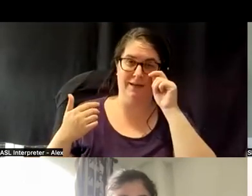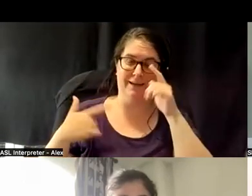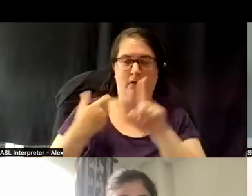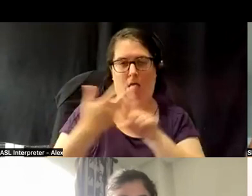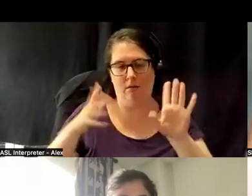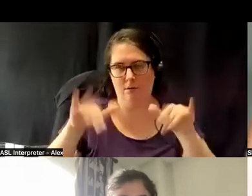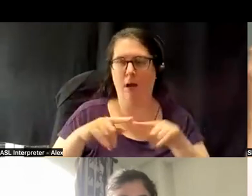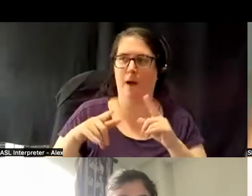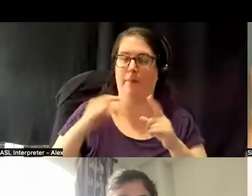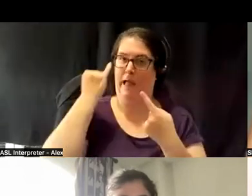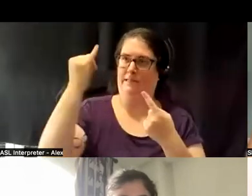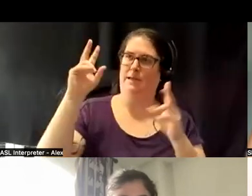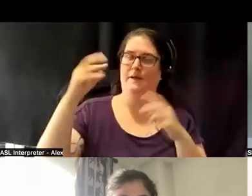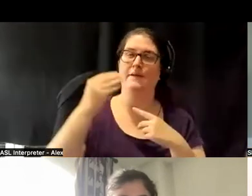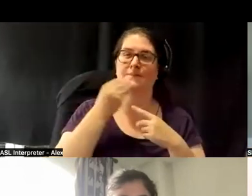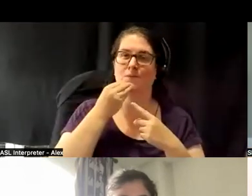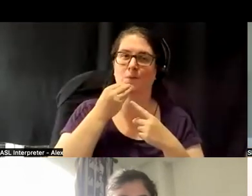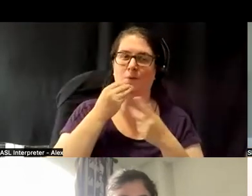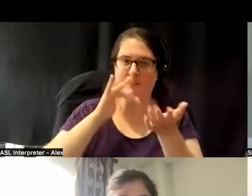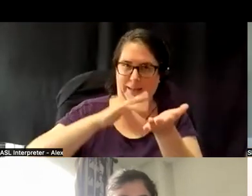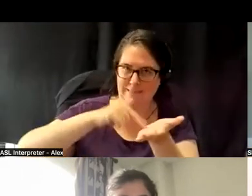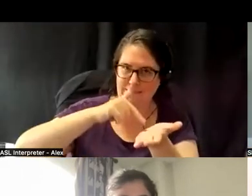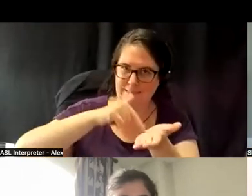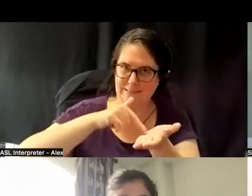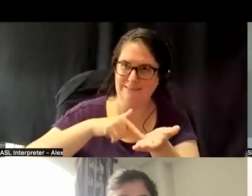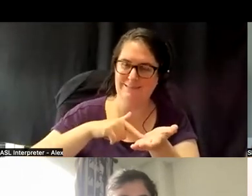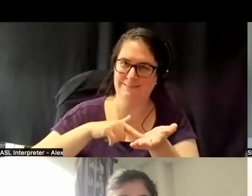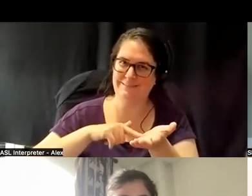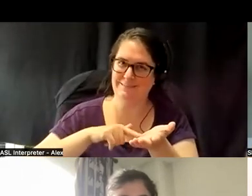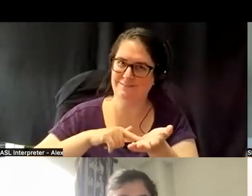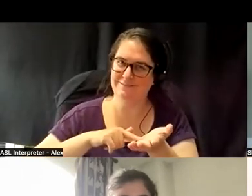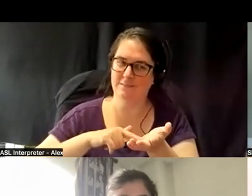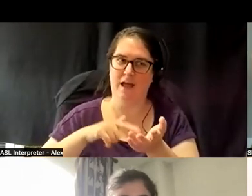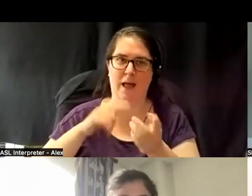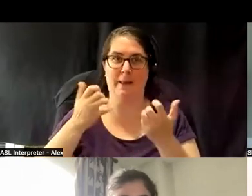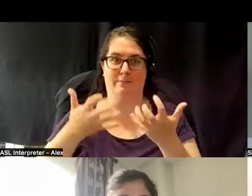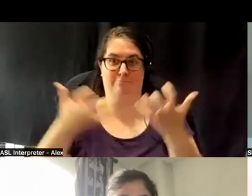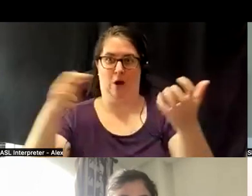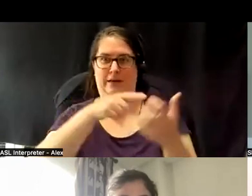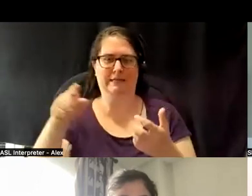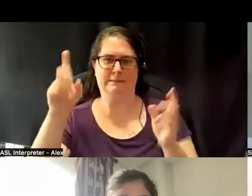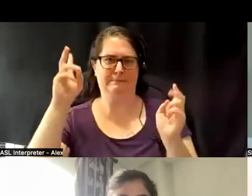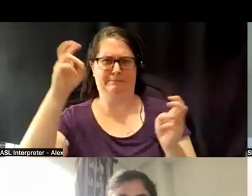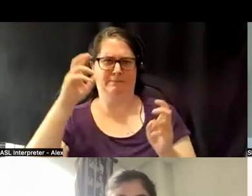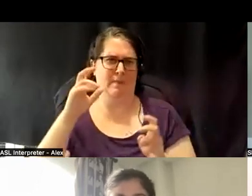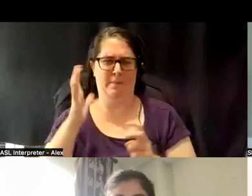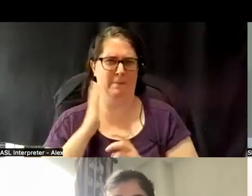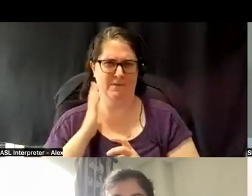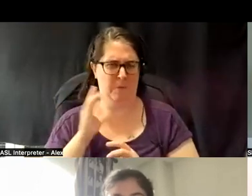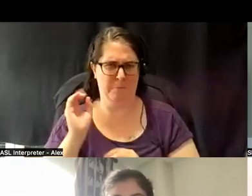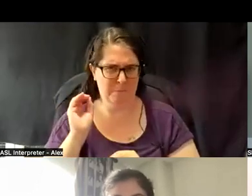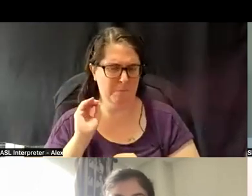all, but that idea of food being our medicine came up. And I don't think many people in the room were familiar with this quote, but